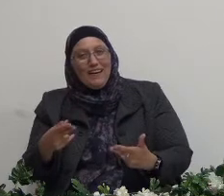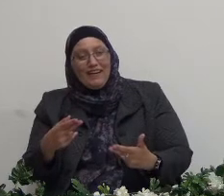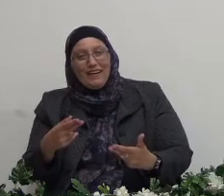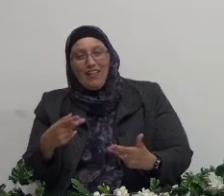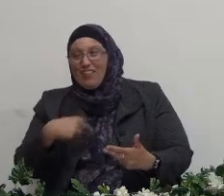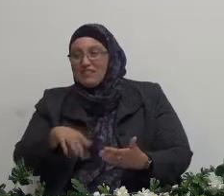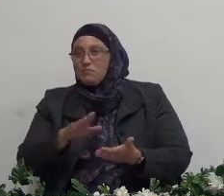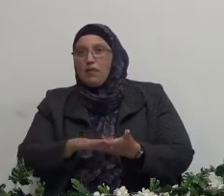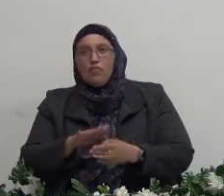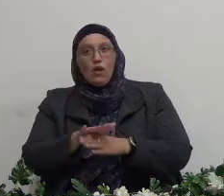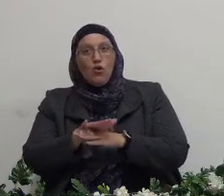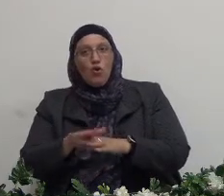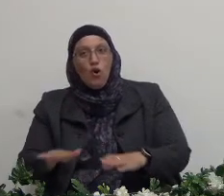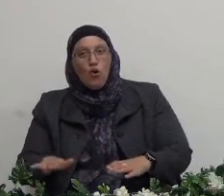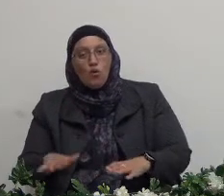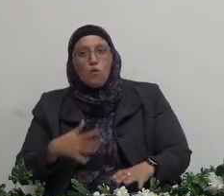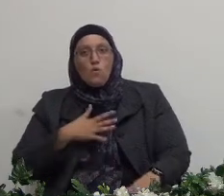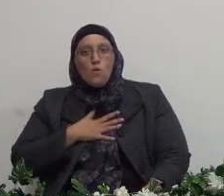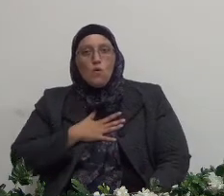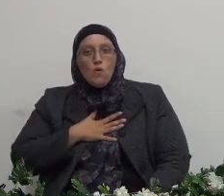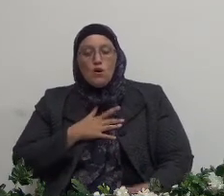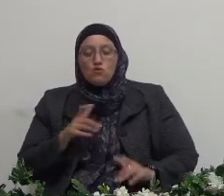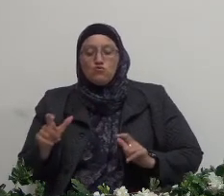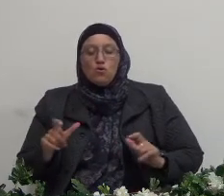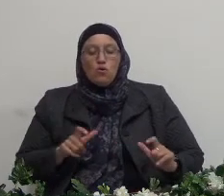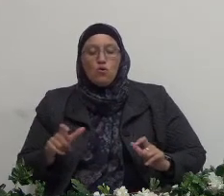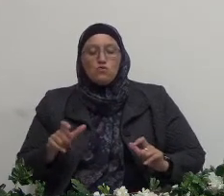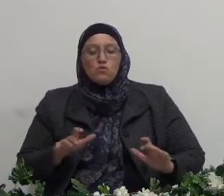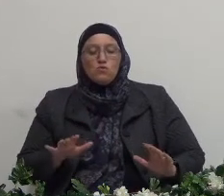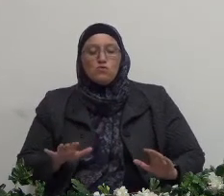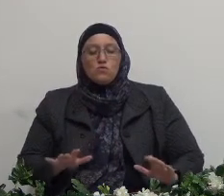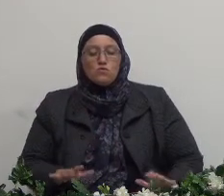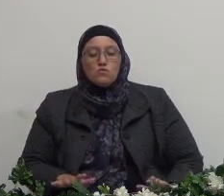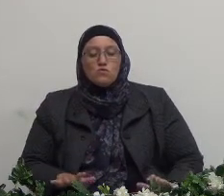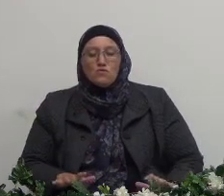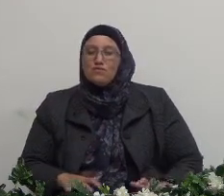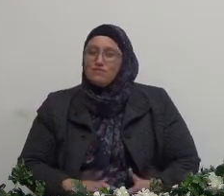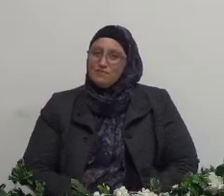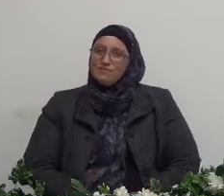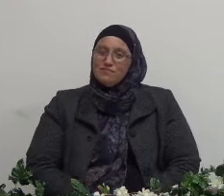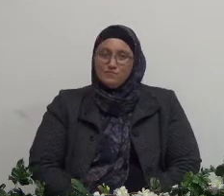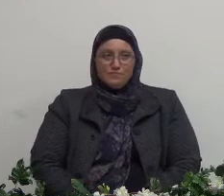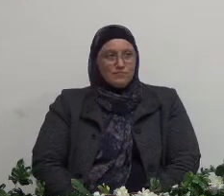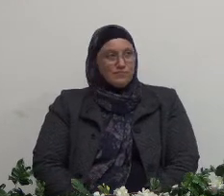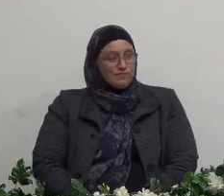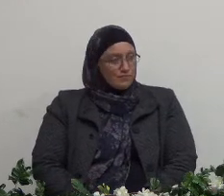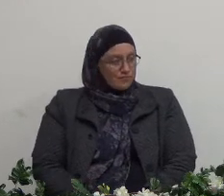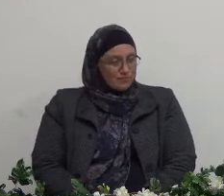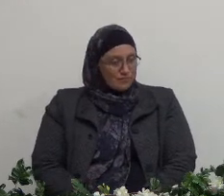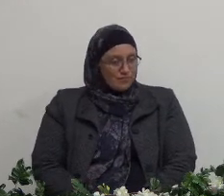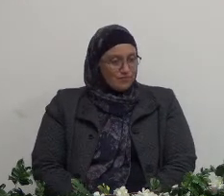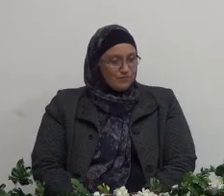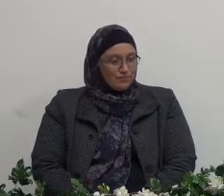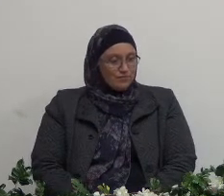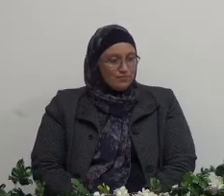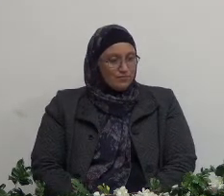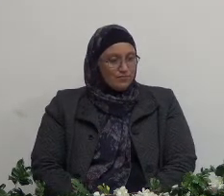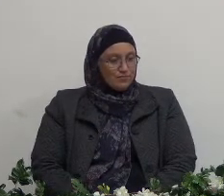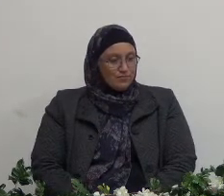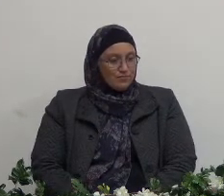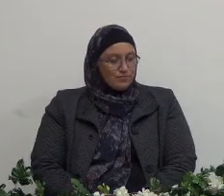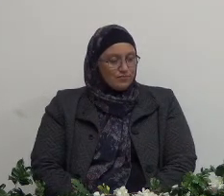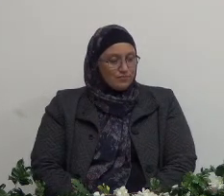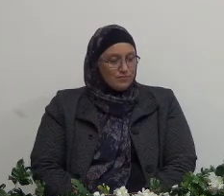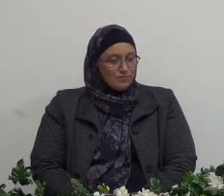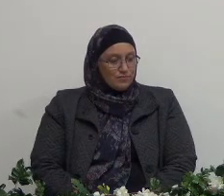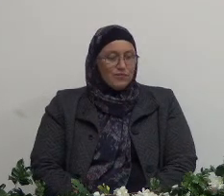field. Something else that they have within this that helps them and they benefit from this month is